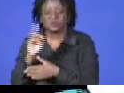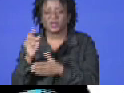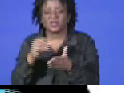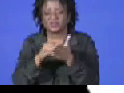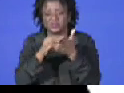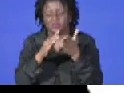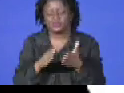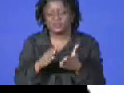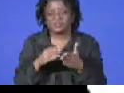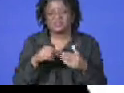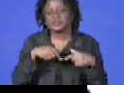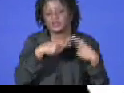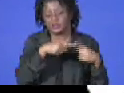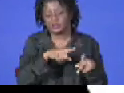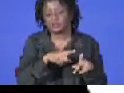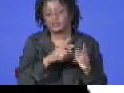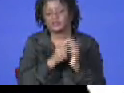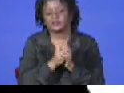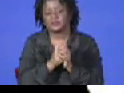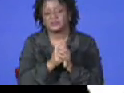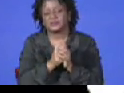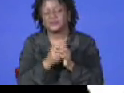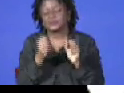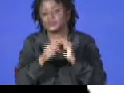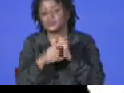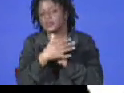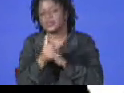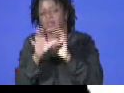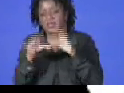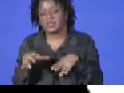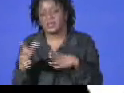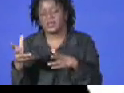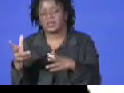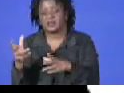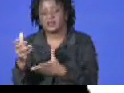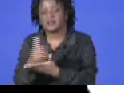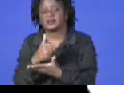the student would have attended, so that they can retrieve